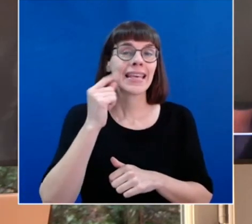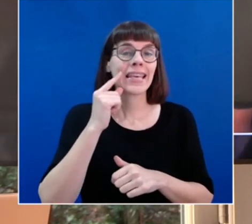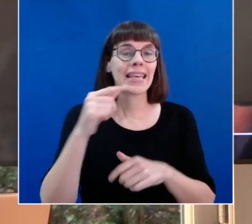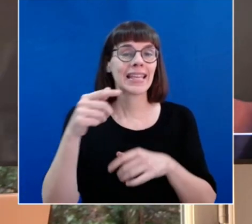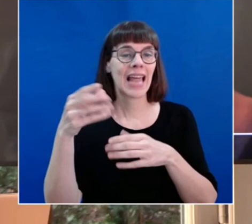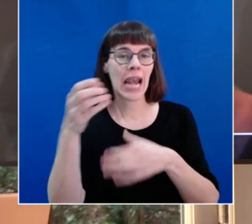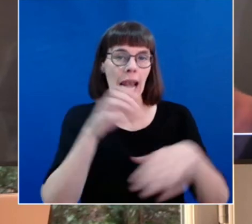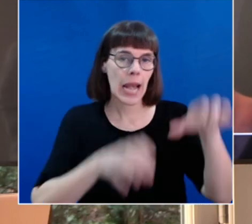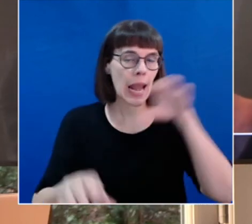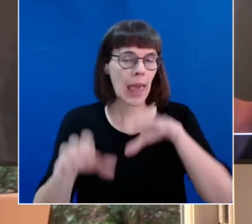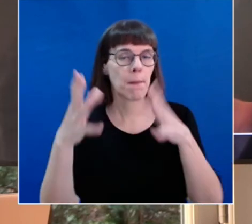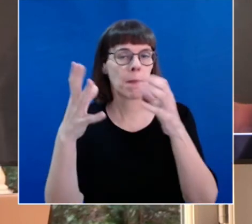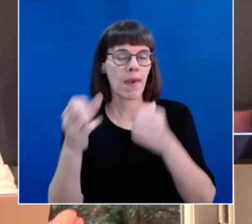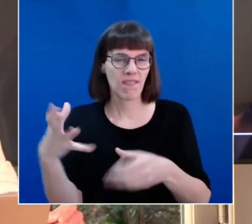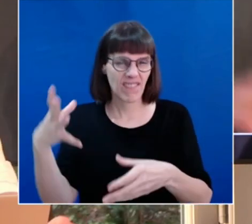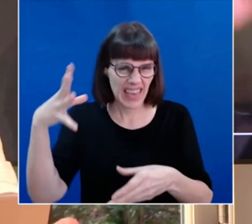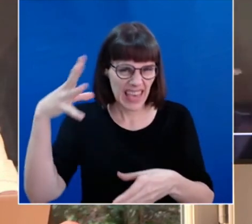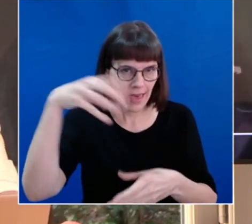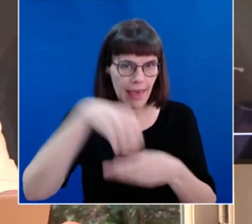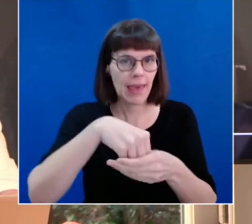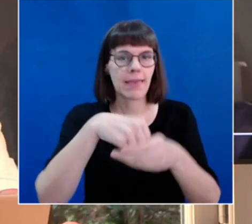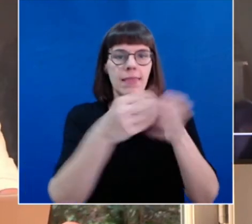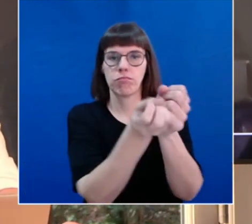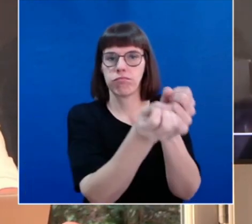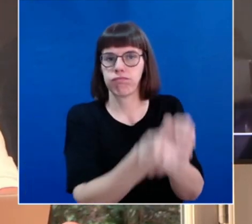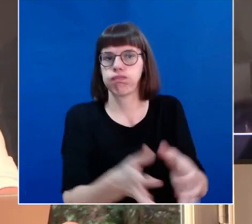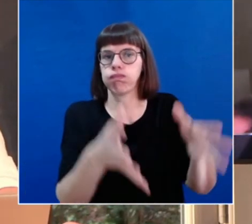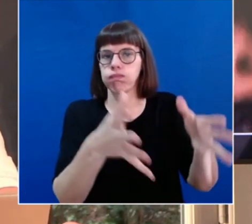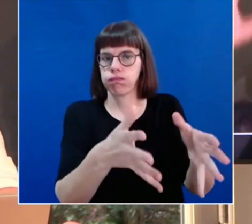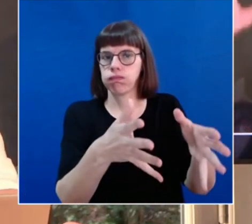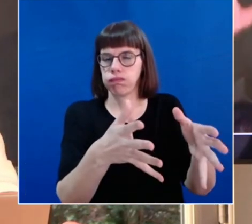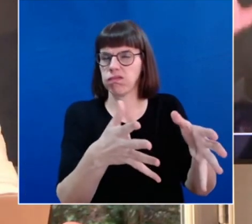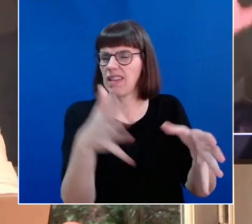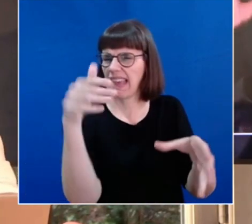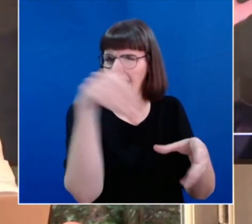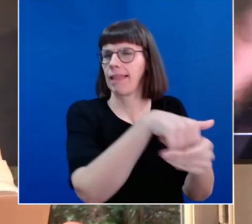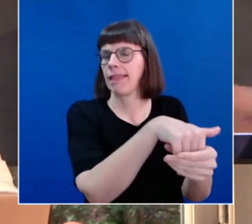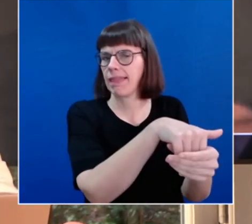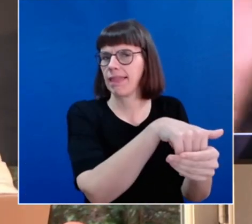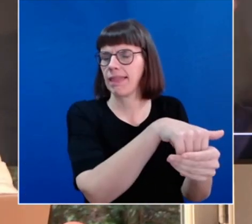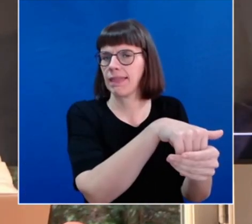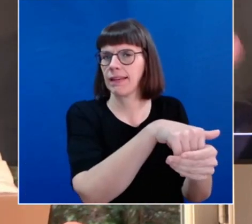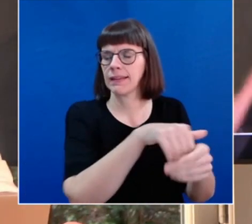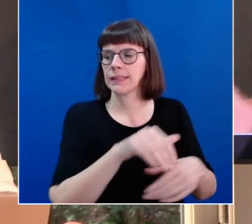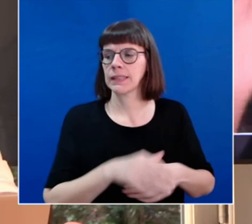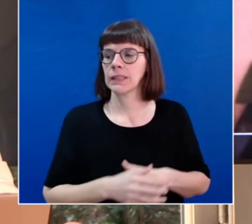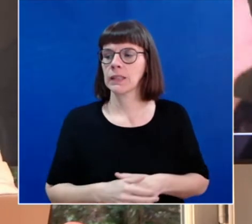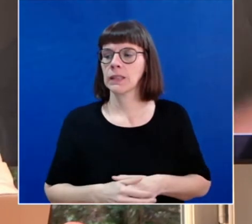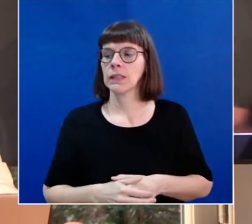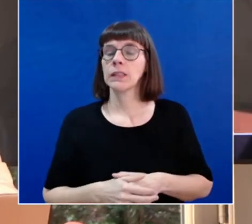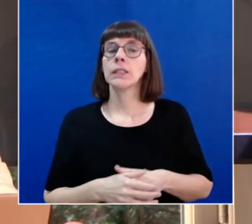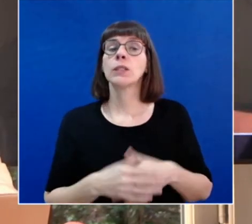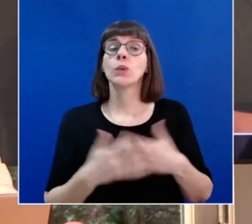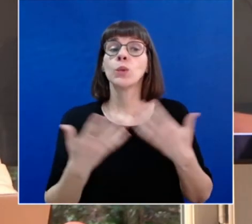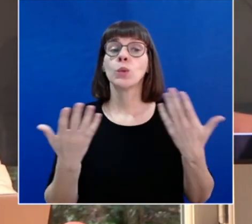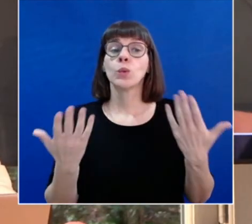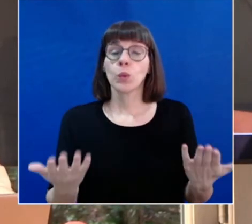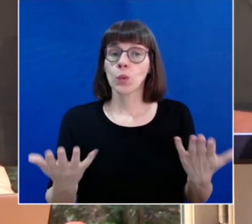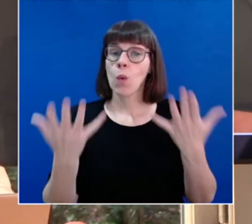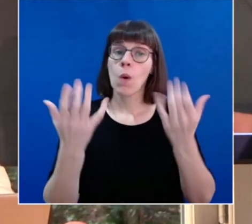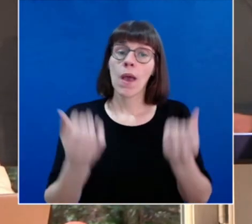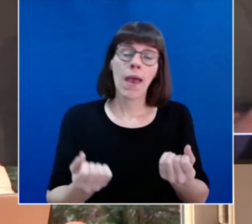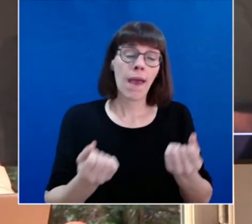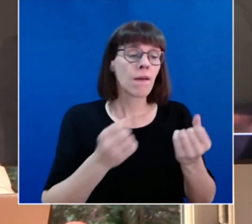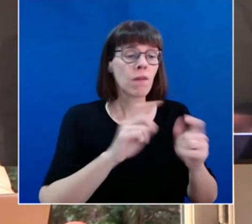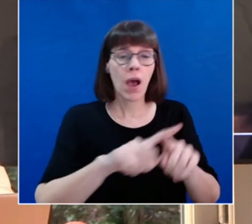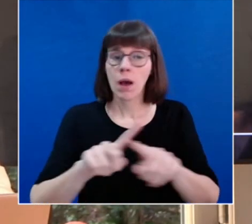in their repositories as well. So either if you have your code in GitHub or GitLab, you are